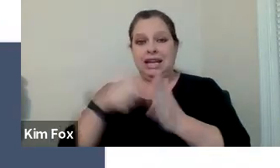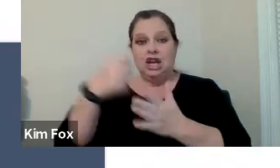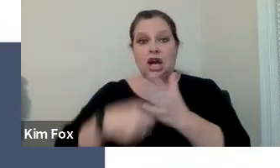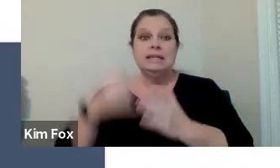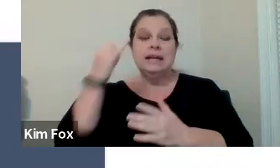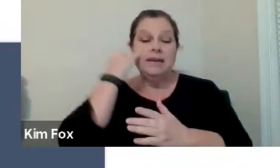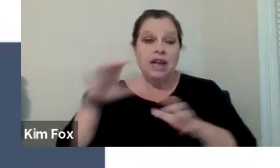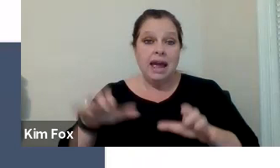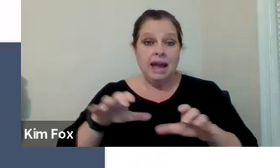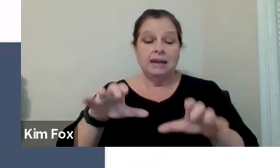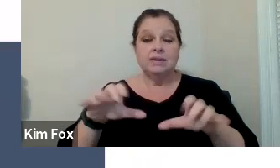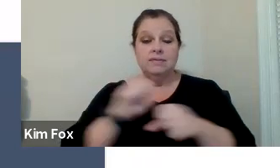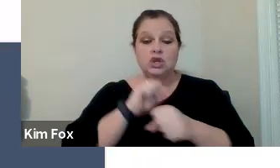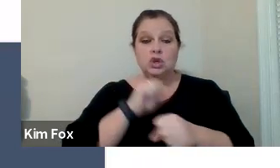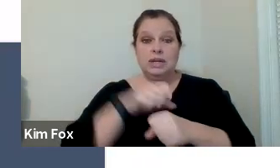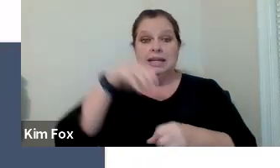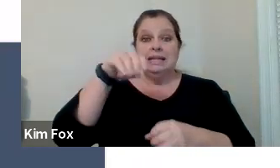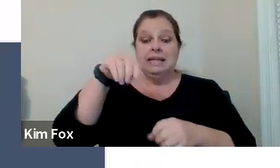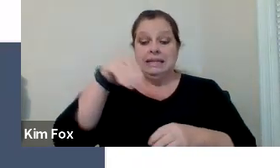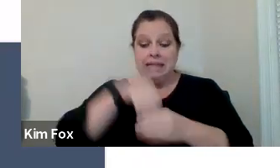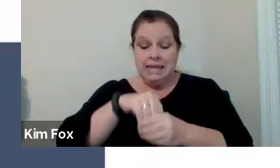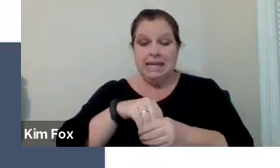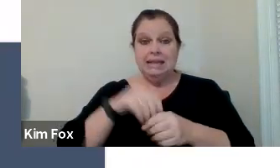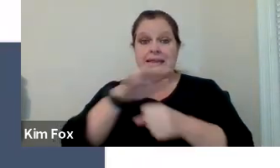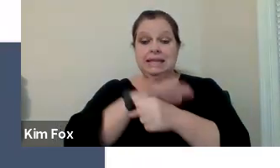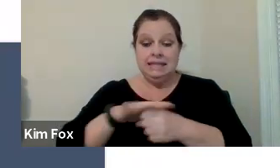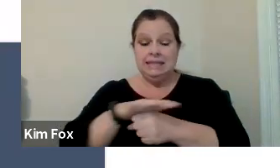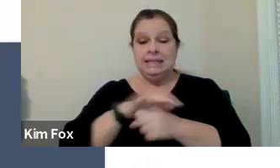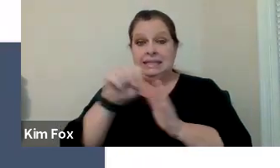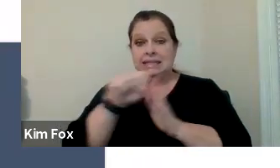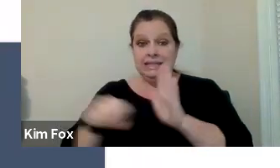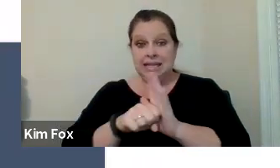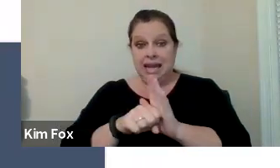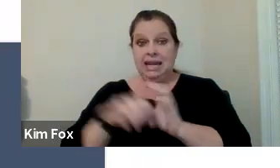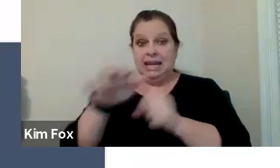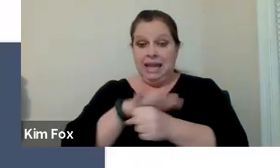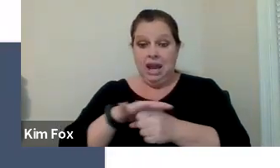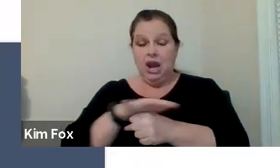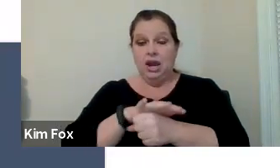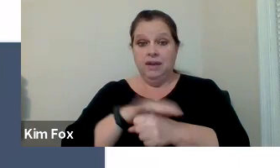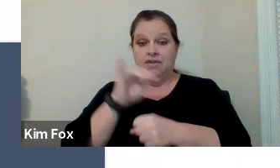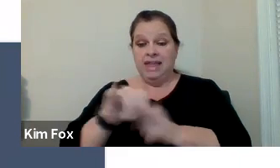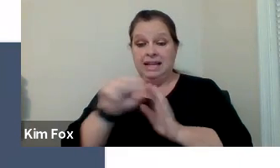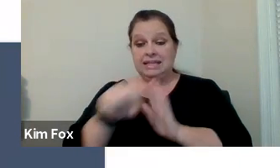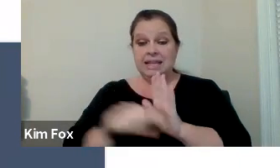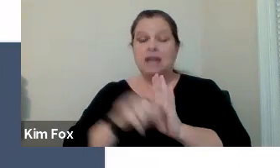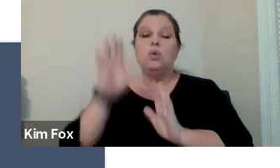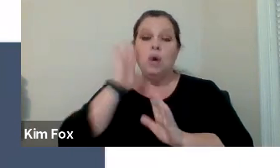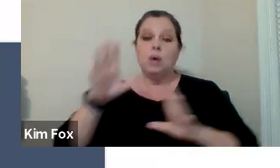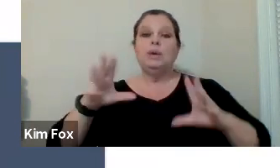days and is stationed in the state of the relevant public college area for the state, they will get the